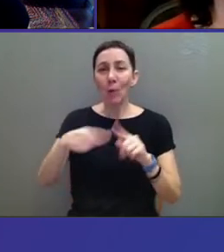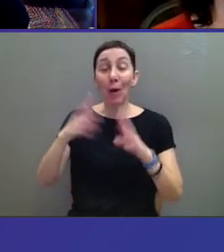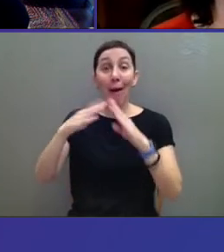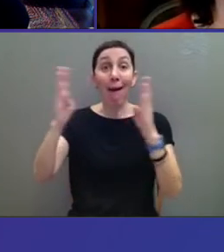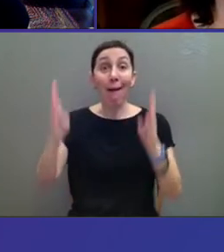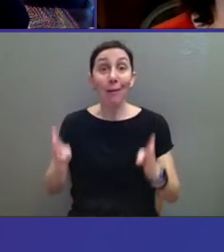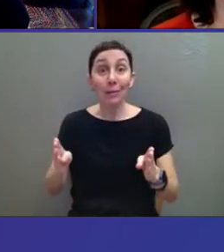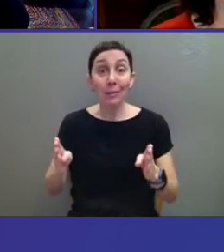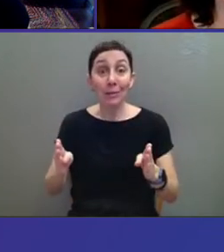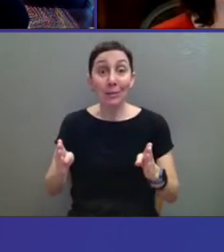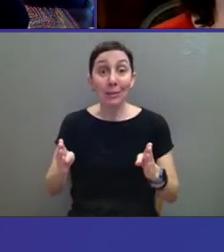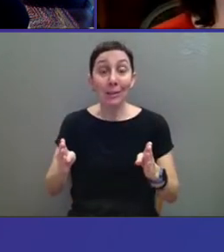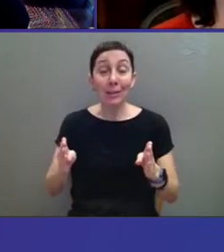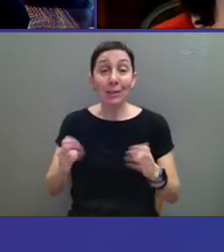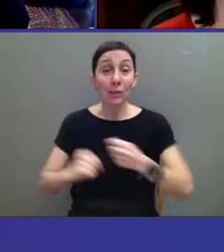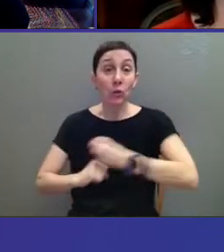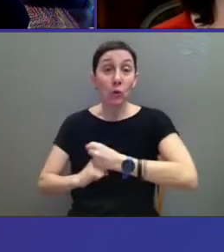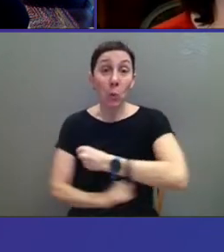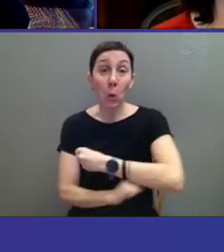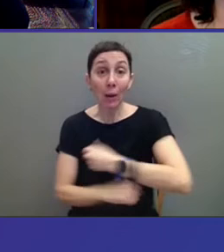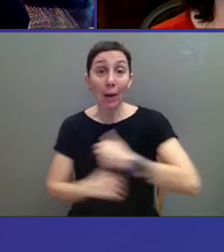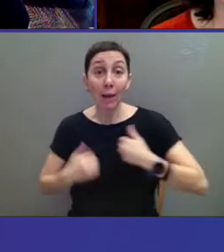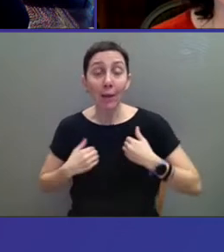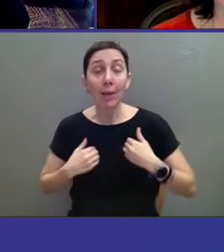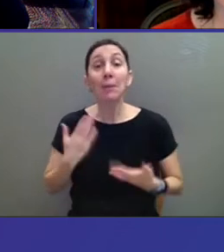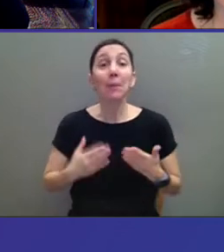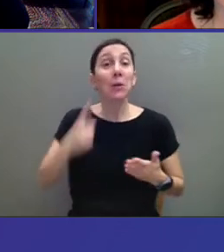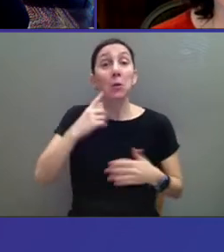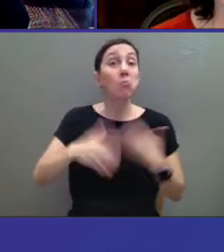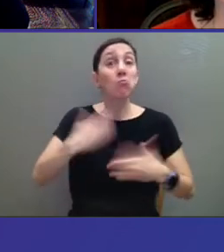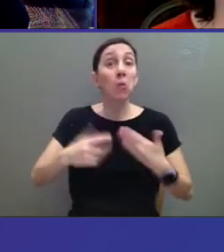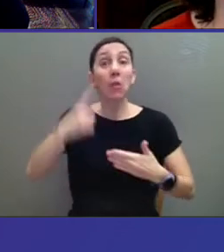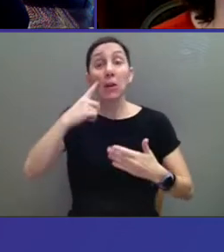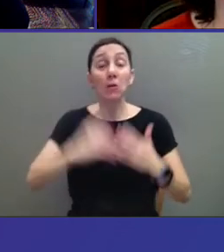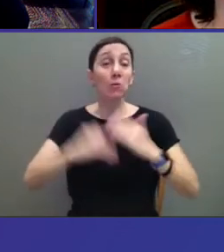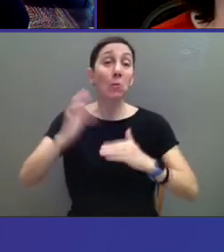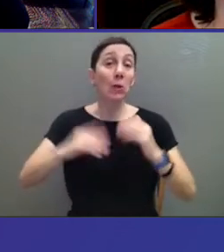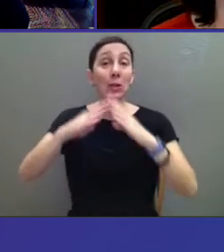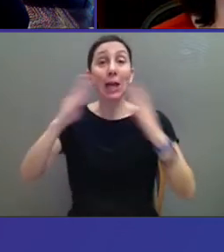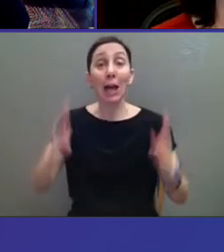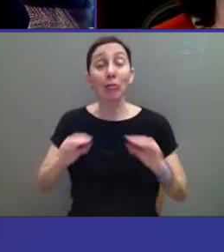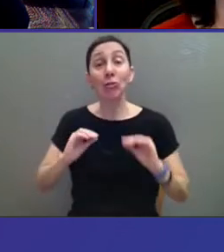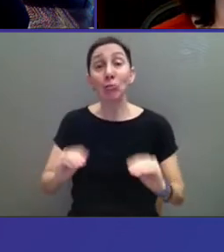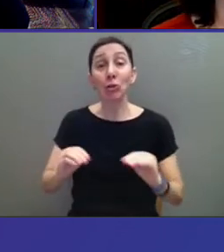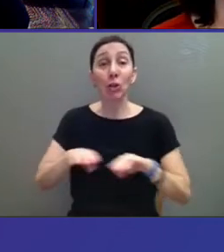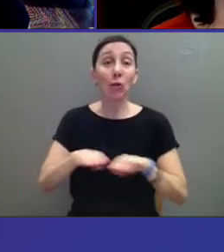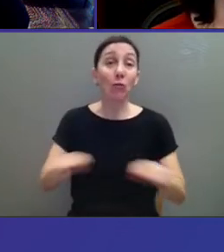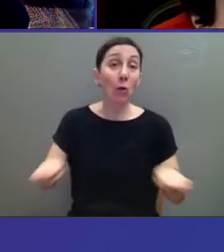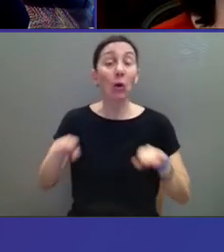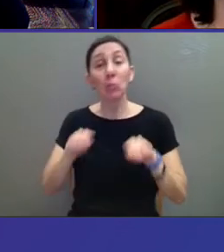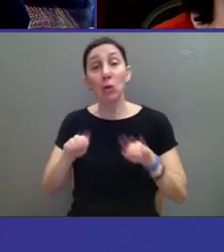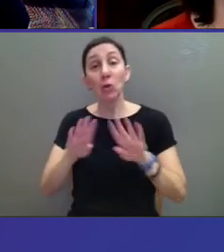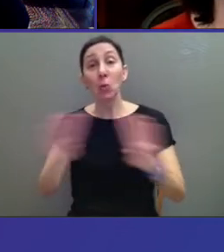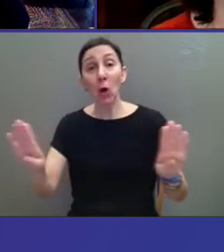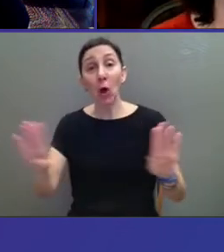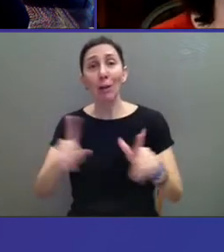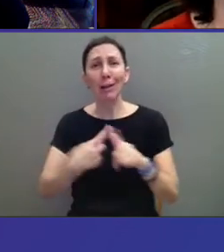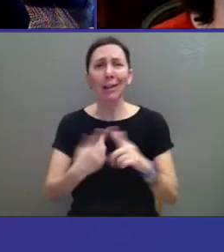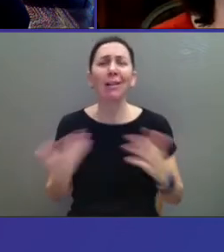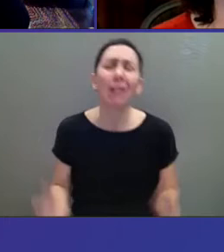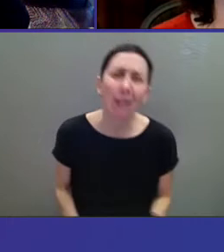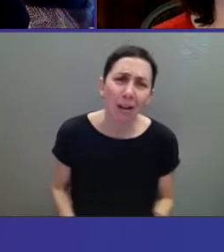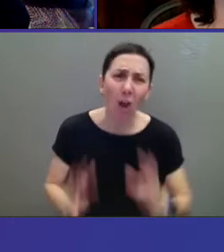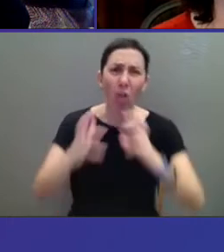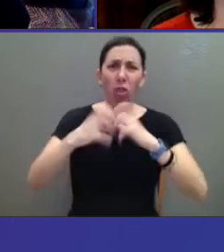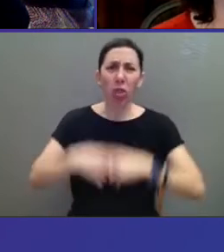course, moving down the road, thinking you're building a house and putting the wall in or putting the floor in, and then every 2 years having to reconstruct that wall or reconstruct that floor,